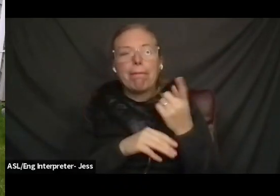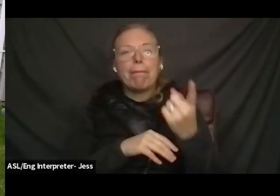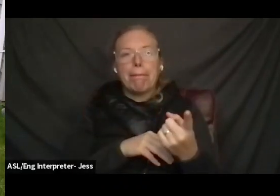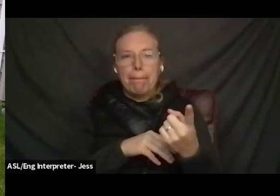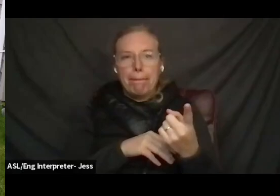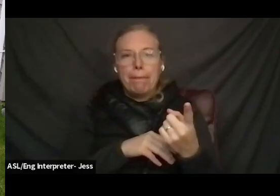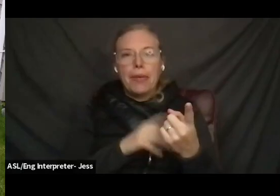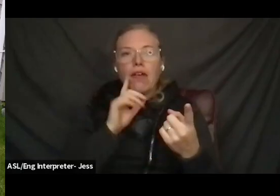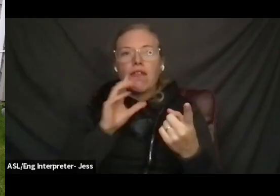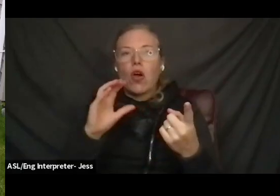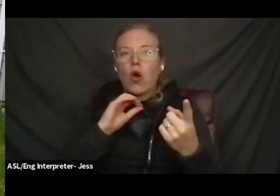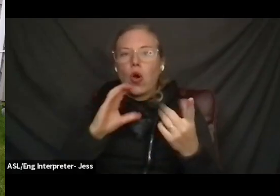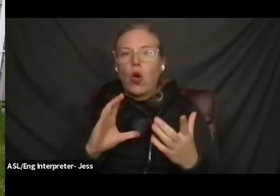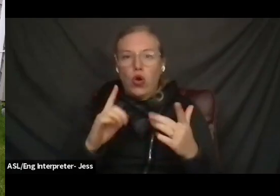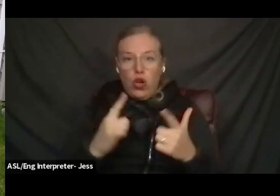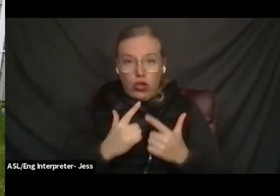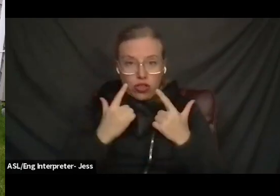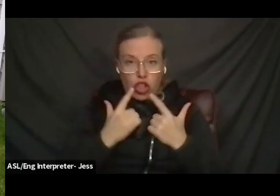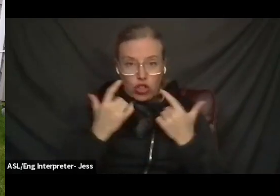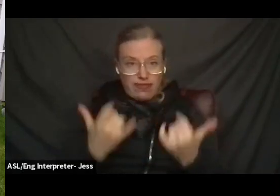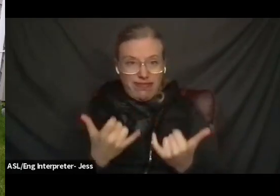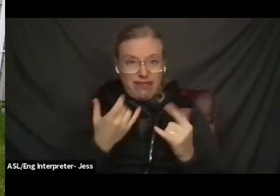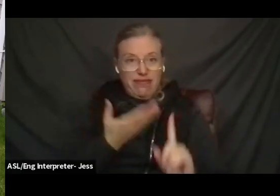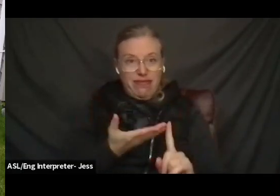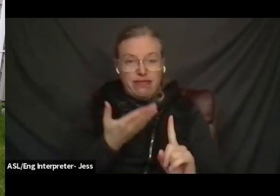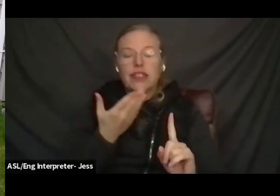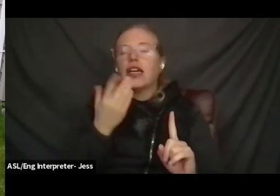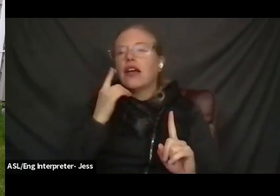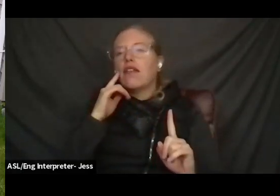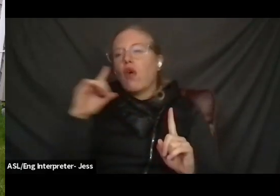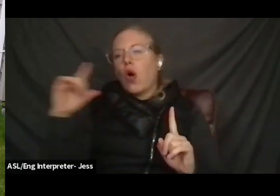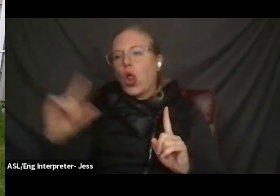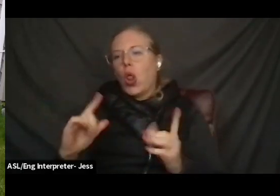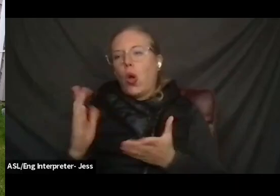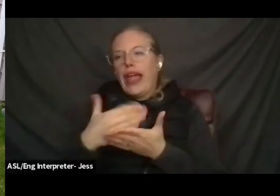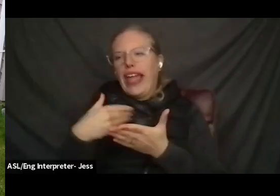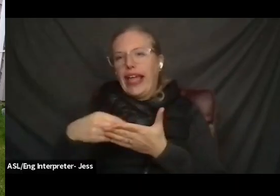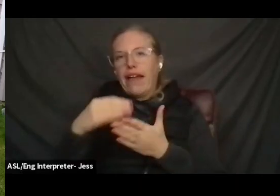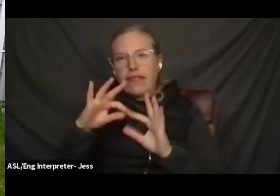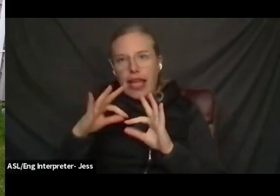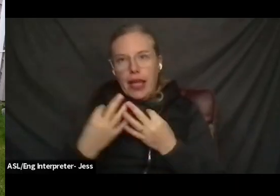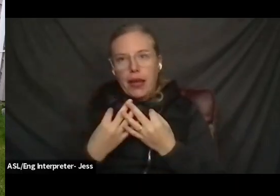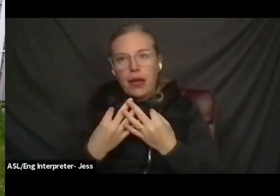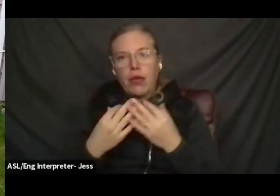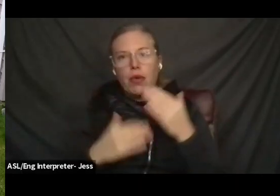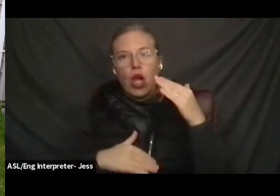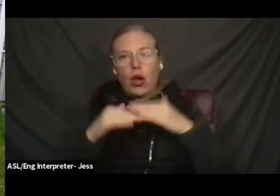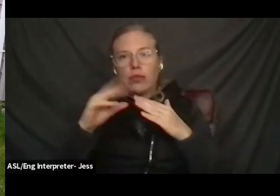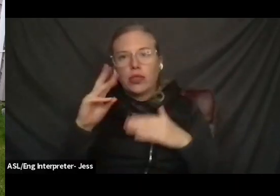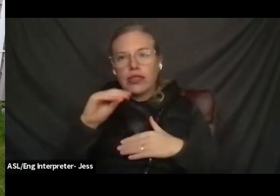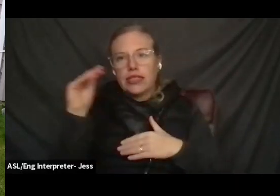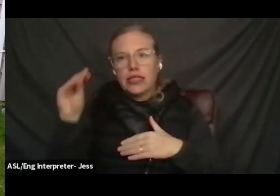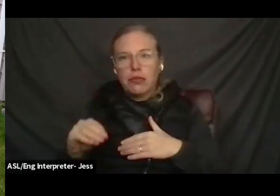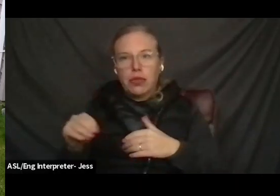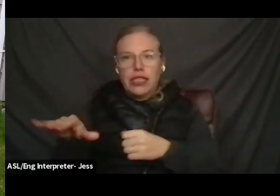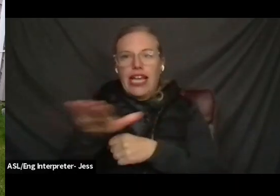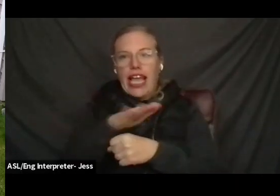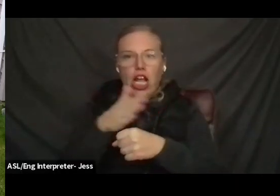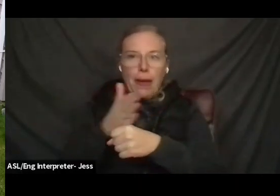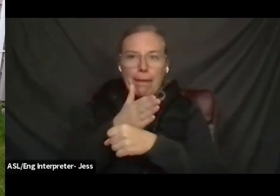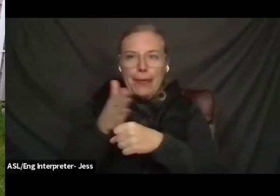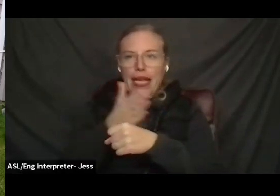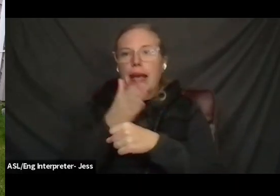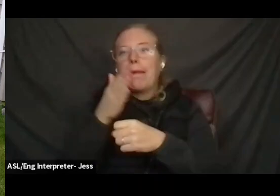is for owner-occupied homes, so and for low-income families. So we go up to 60% of the area median income for